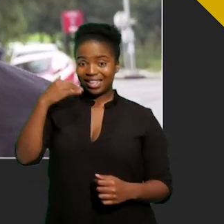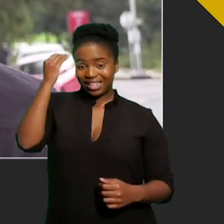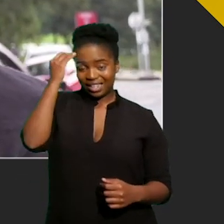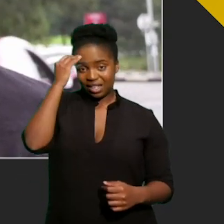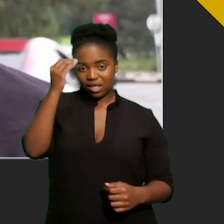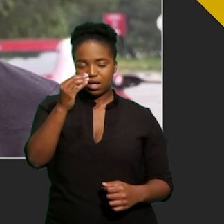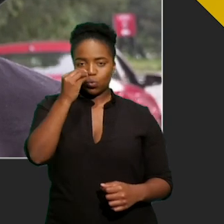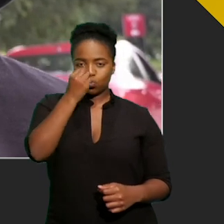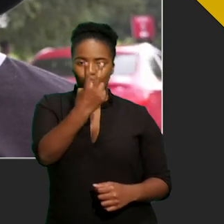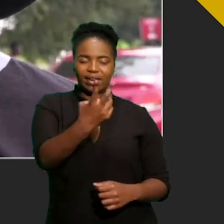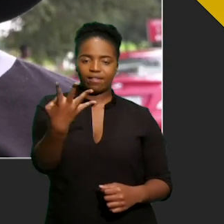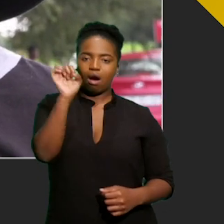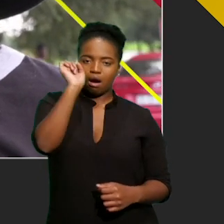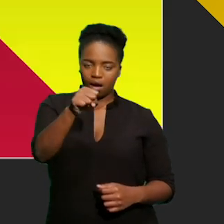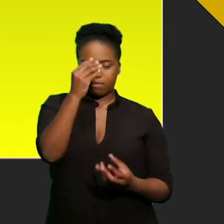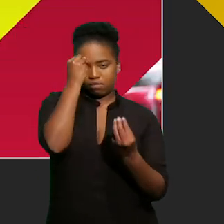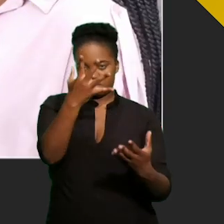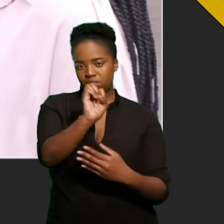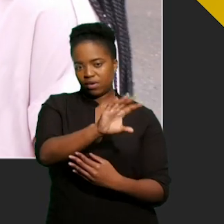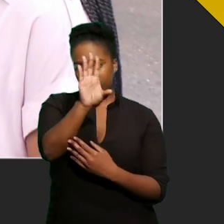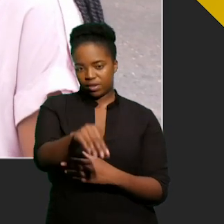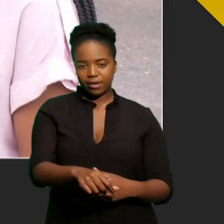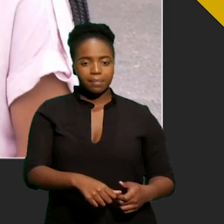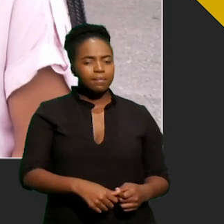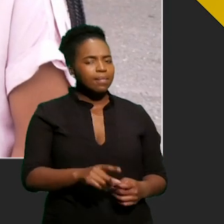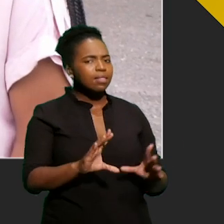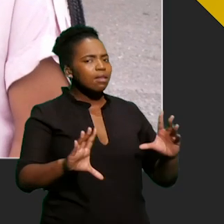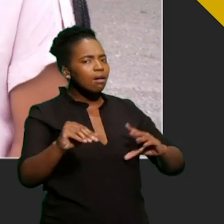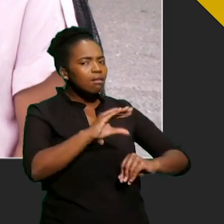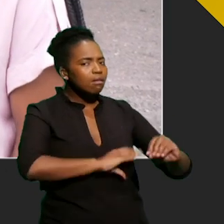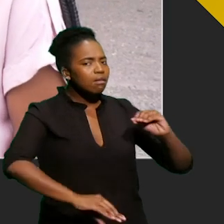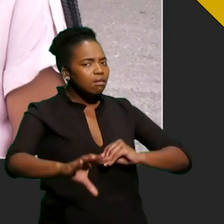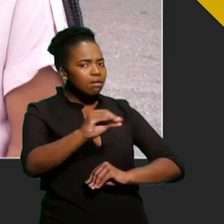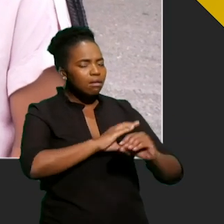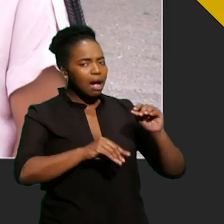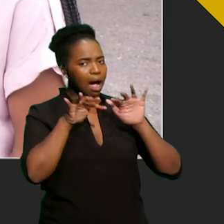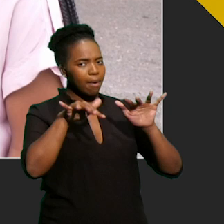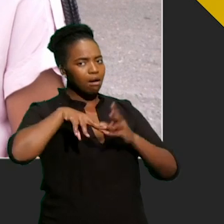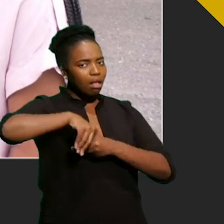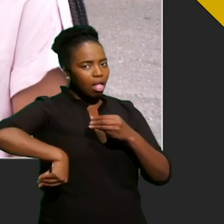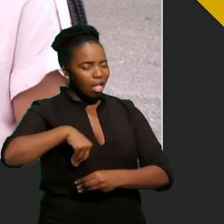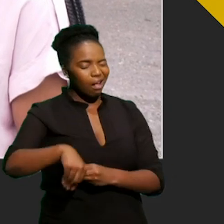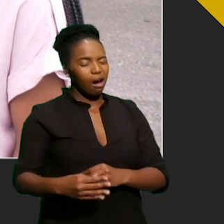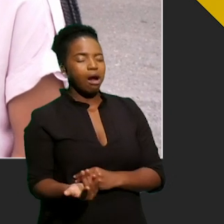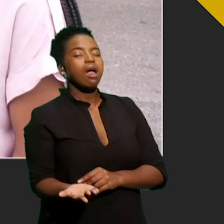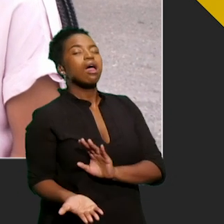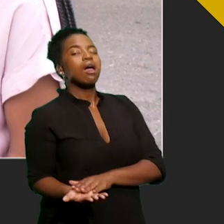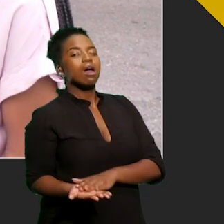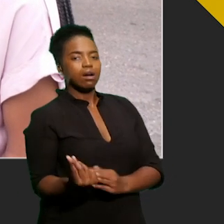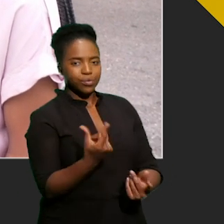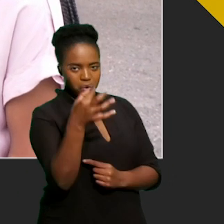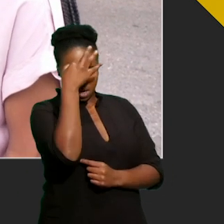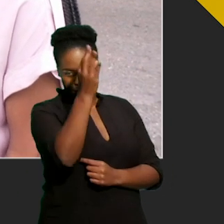News 24 to get info on South Africa, yeah. We hear rumors about journalists being bribed by individuals,